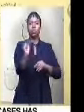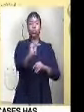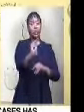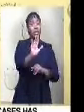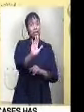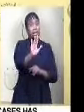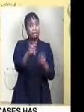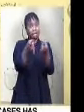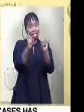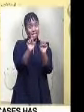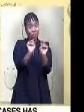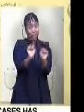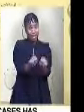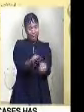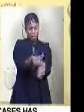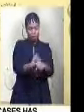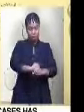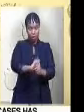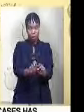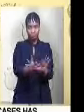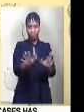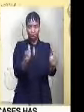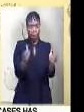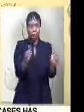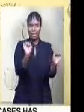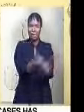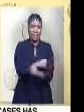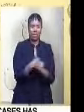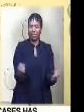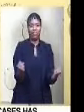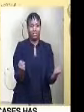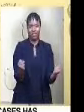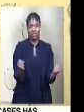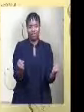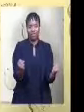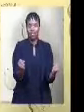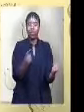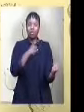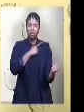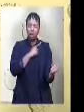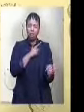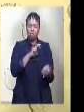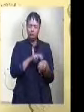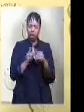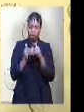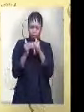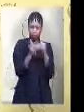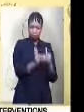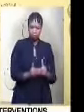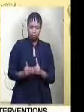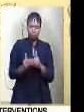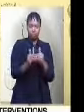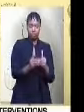risk a massive and uncontrollable resurgence of the disease. We risk